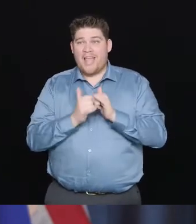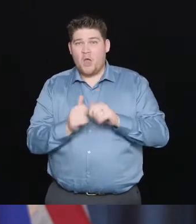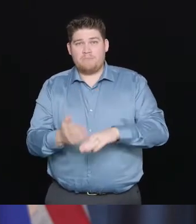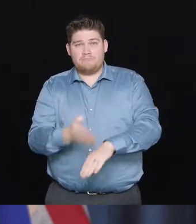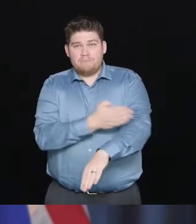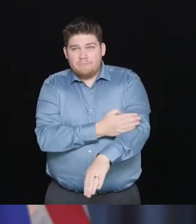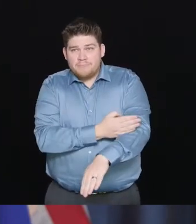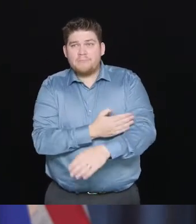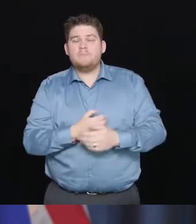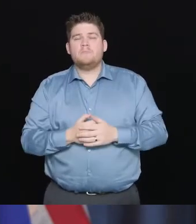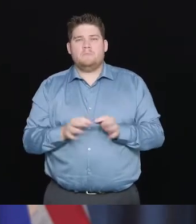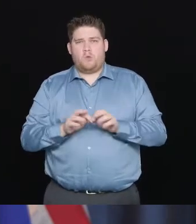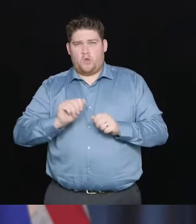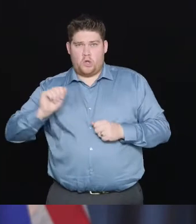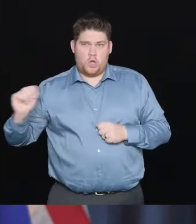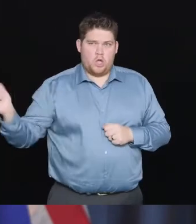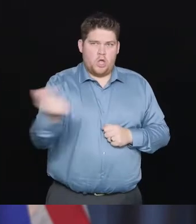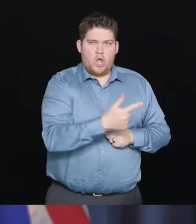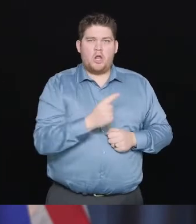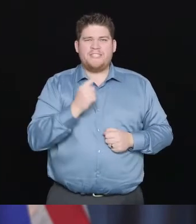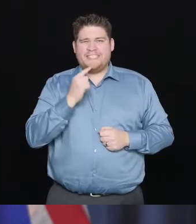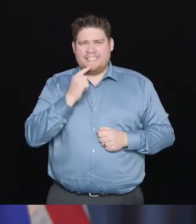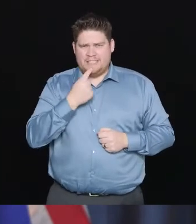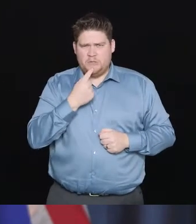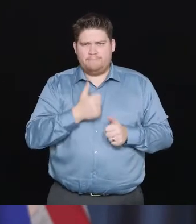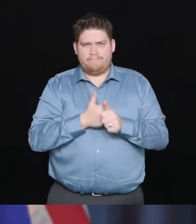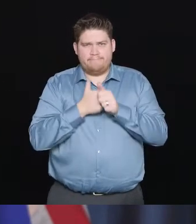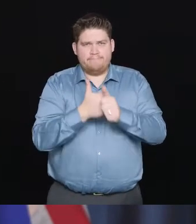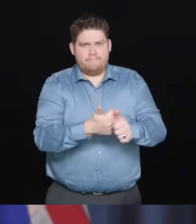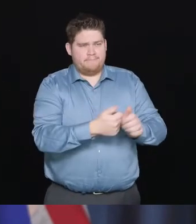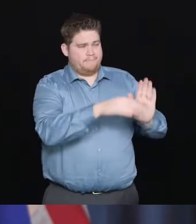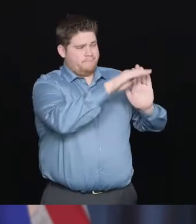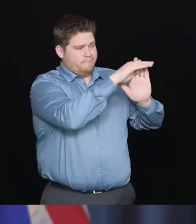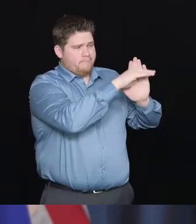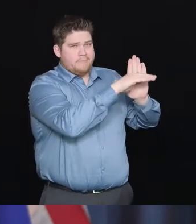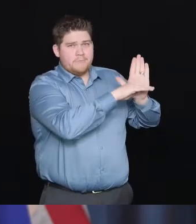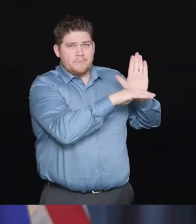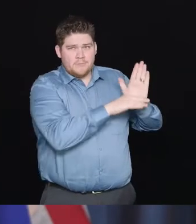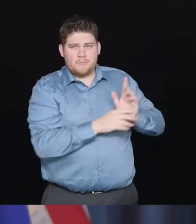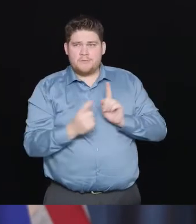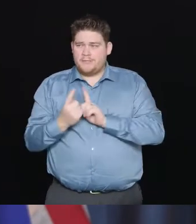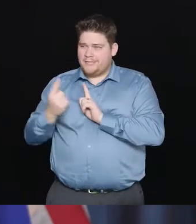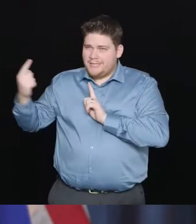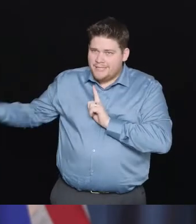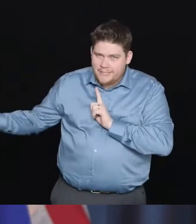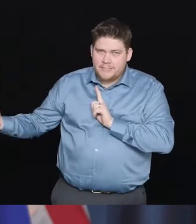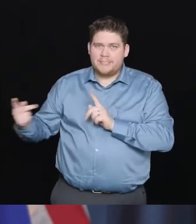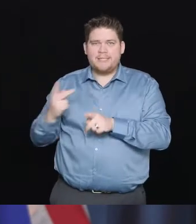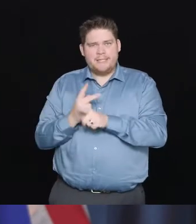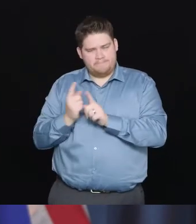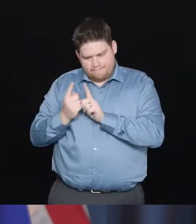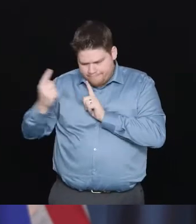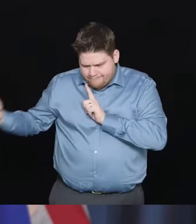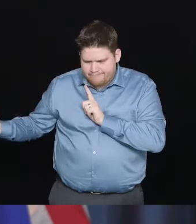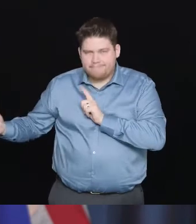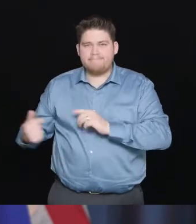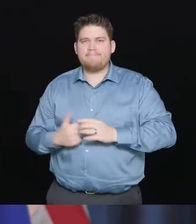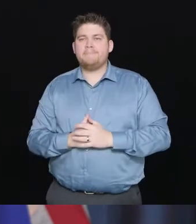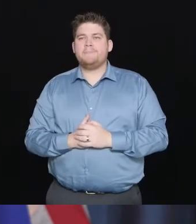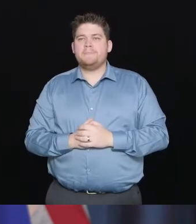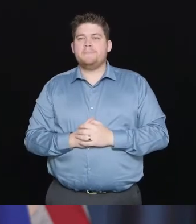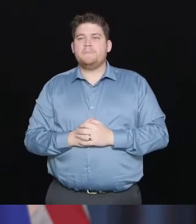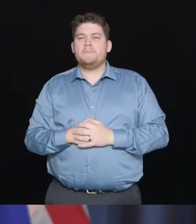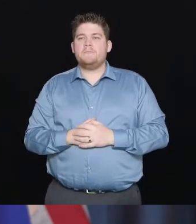on a day-to-day basis right now. Vaughn Palmer, Vancouver Sun. Go ahead, Vaughn. A question for